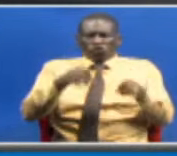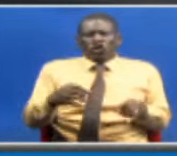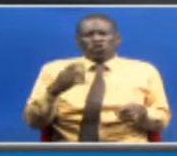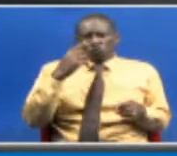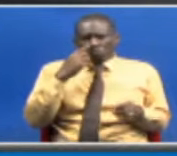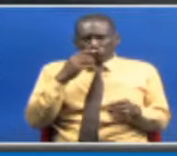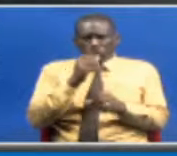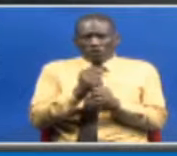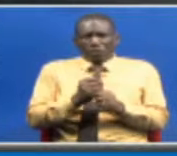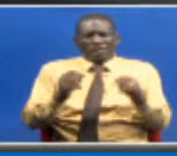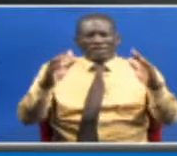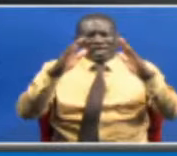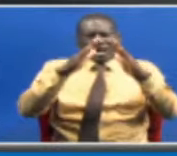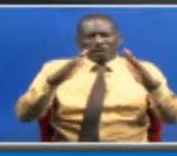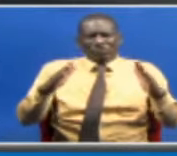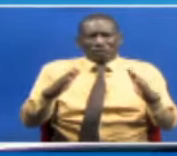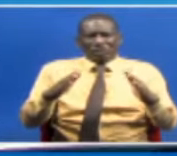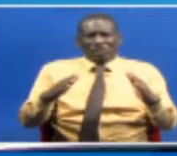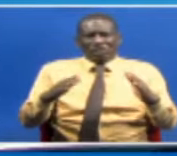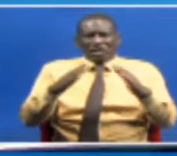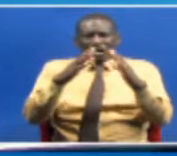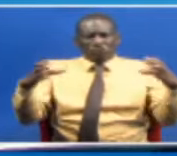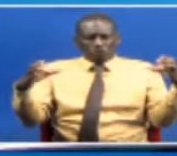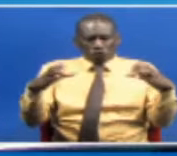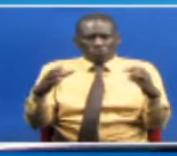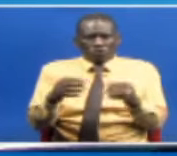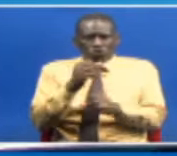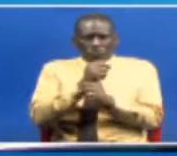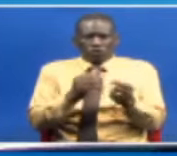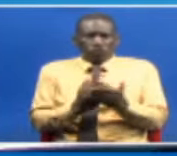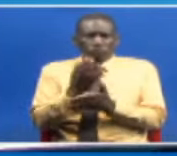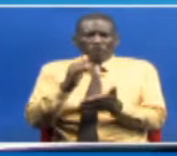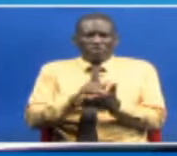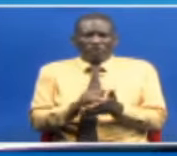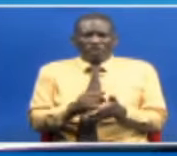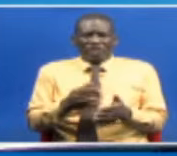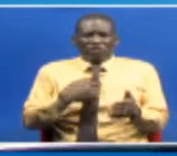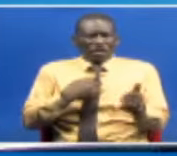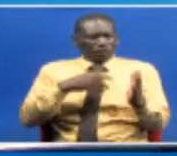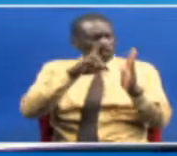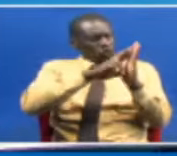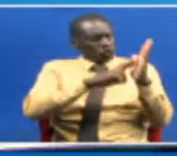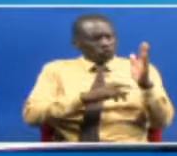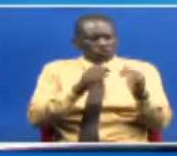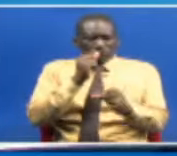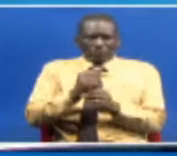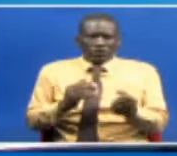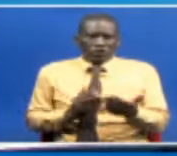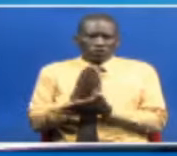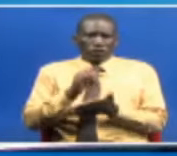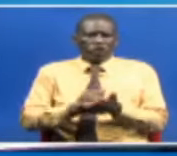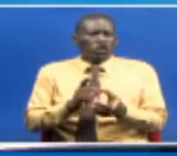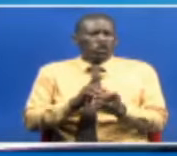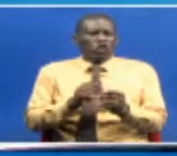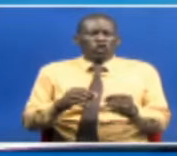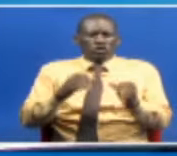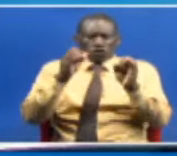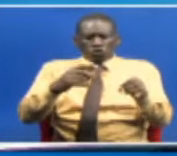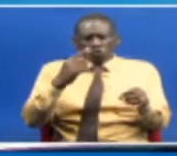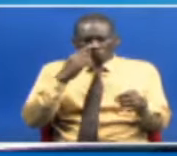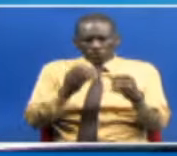the building community to ensure that there are regulations which will ensure that new homes coming up